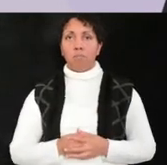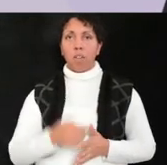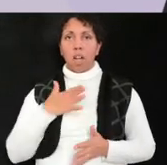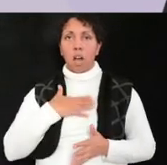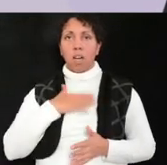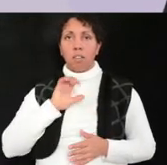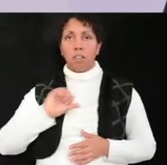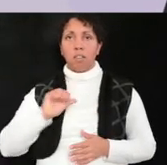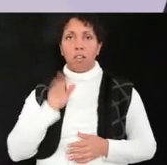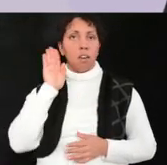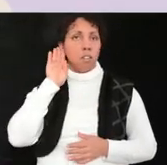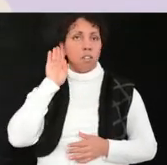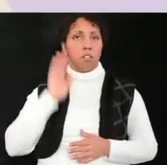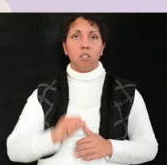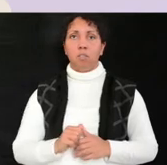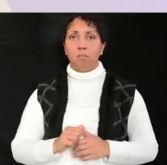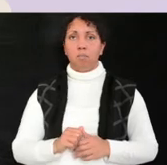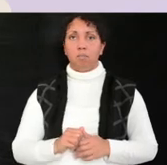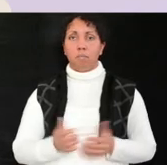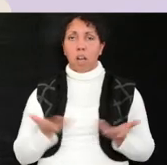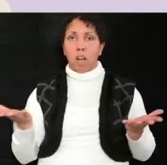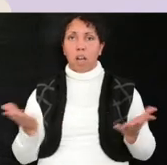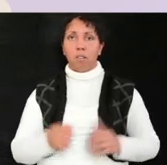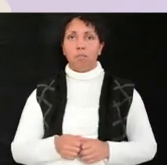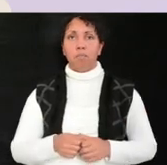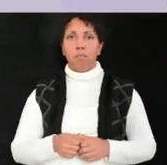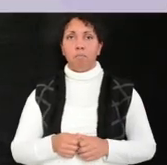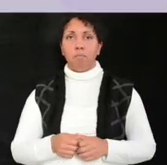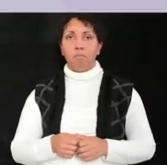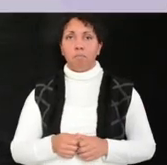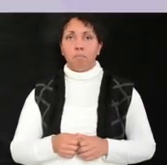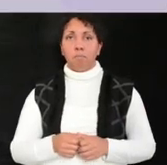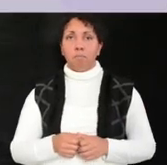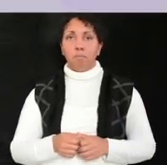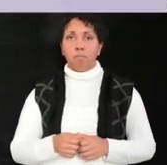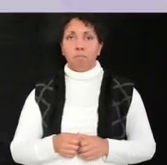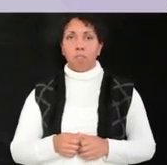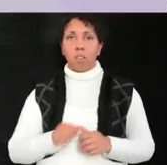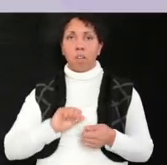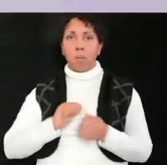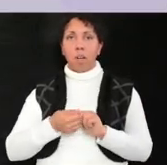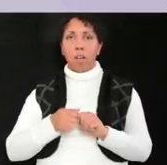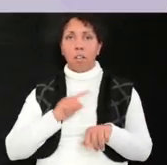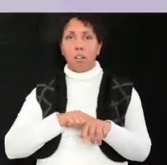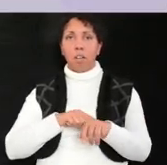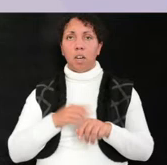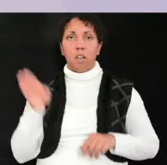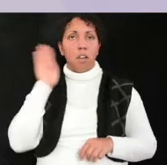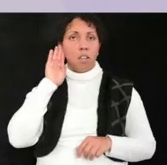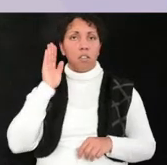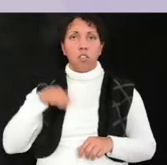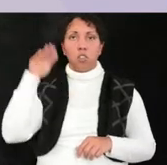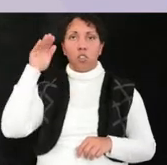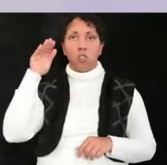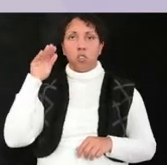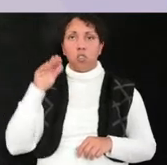wishes and feelings. How do you do this? I make time to come and listen to the child to find out more about